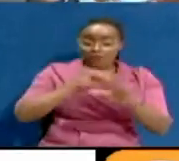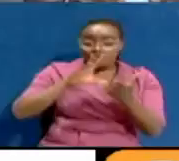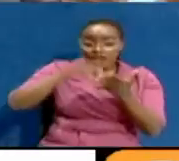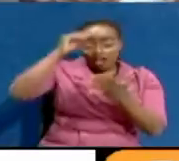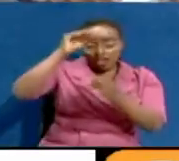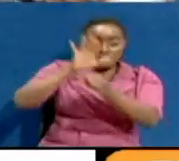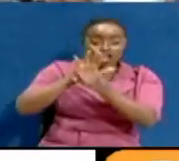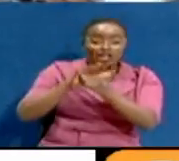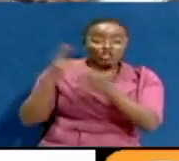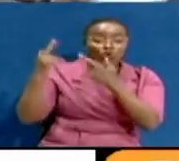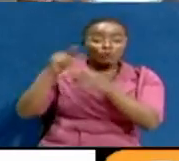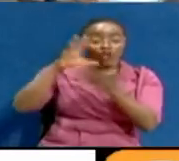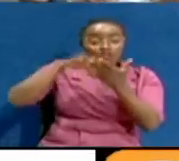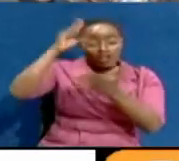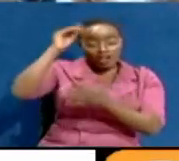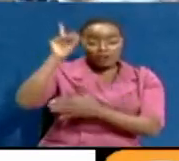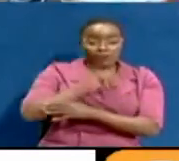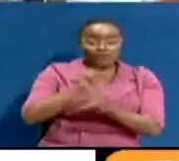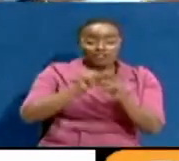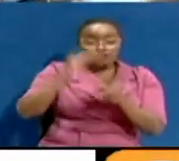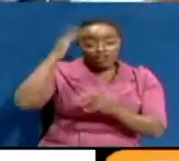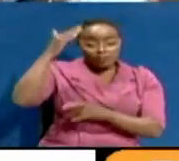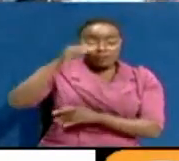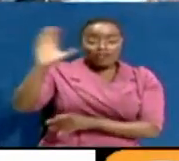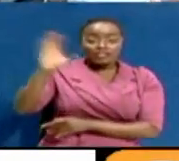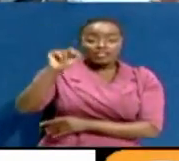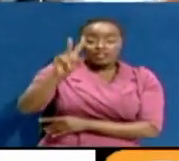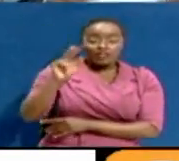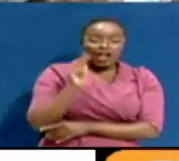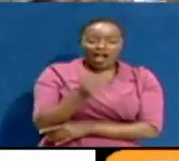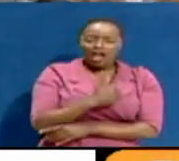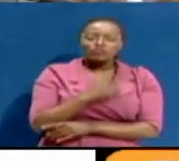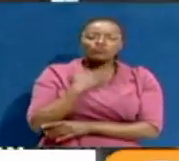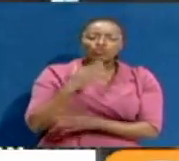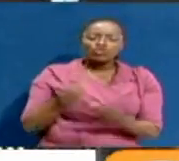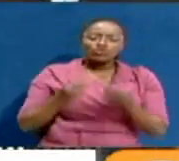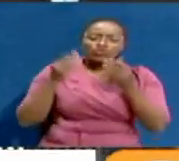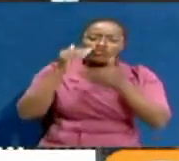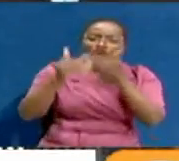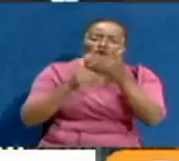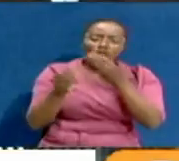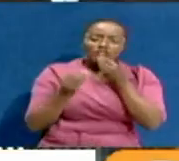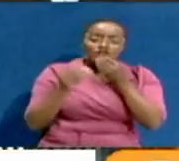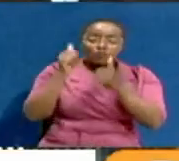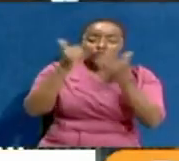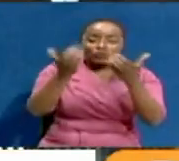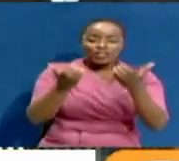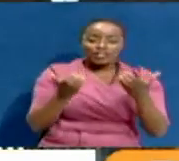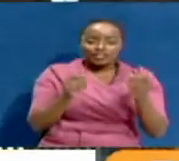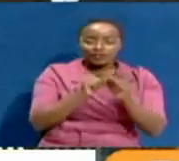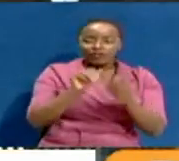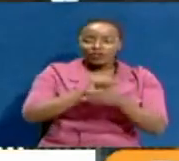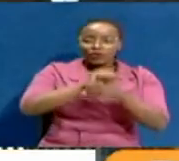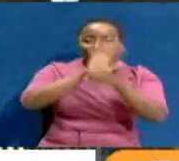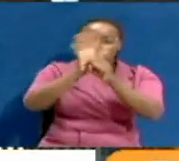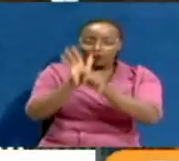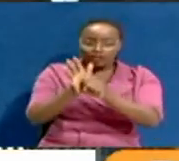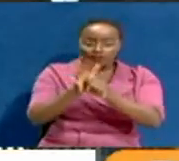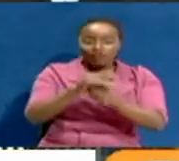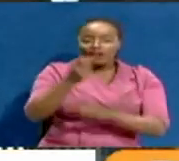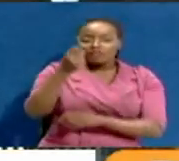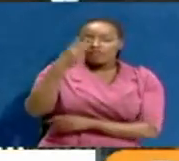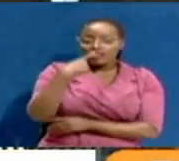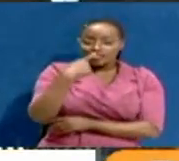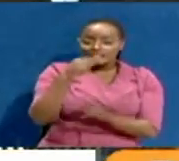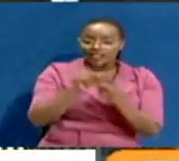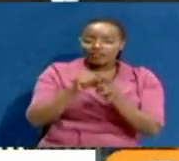learned a lot, and I hope you have at home as well. Remember, here at Citizen TV, we endeavor to give you all the information you need on COVID-19